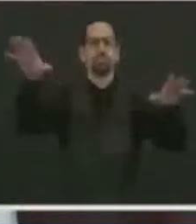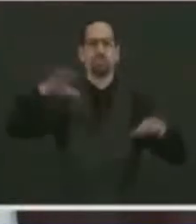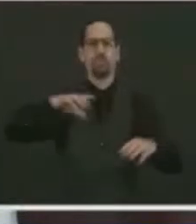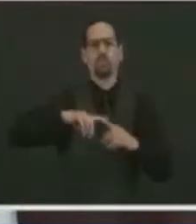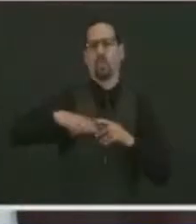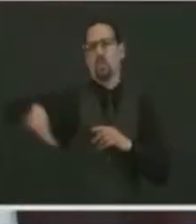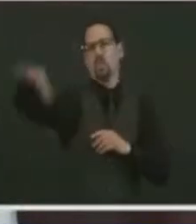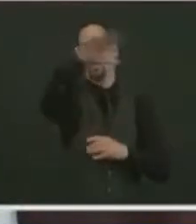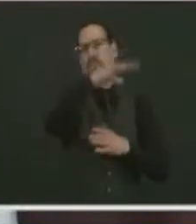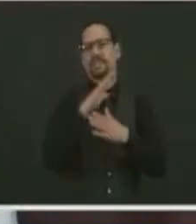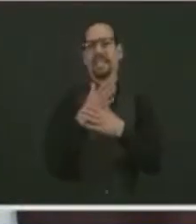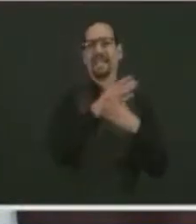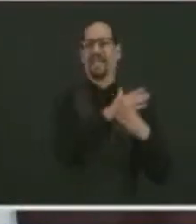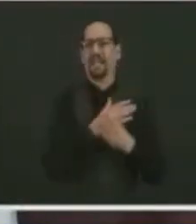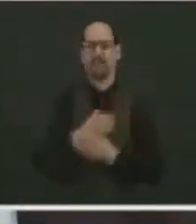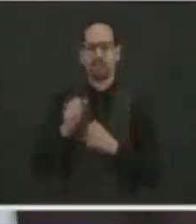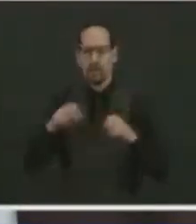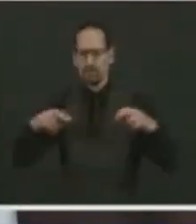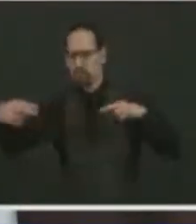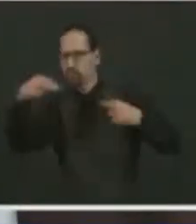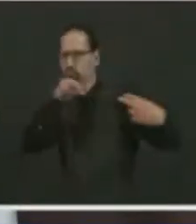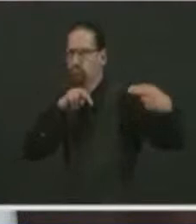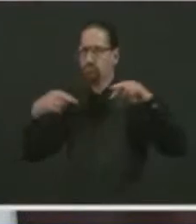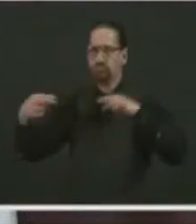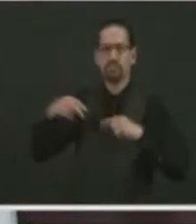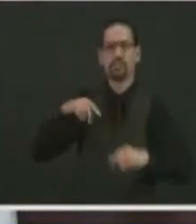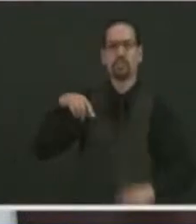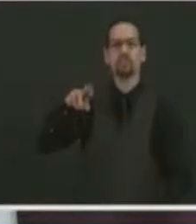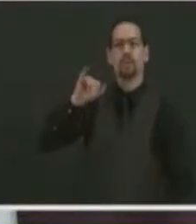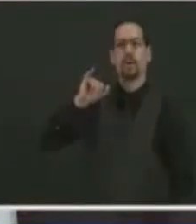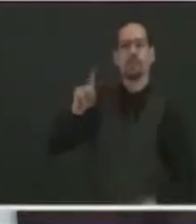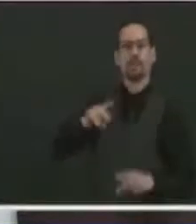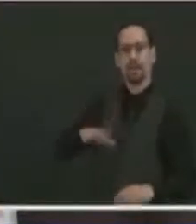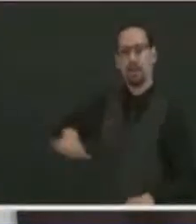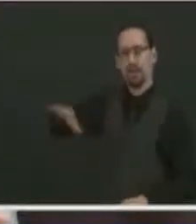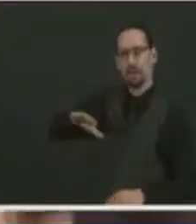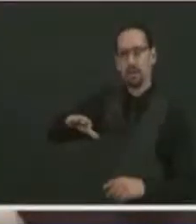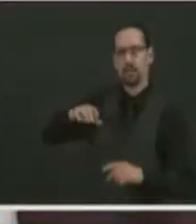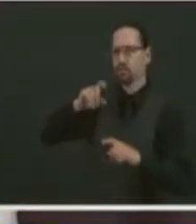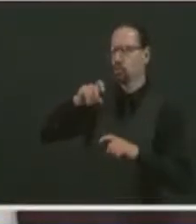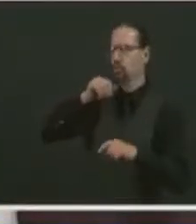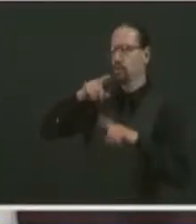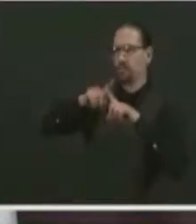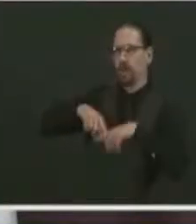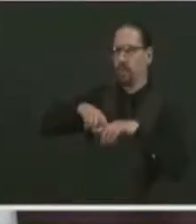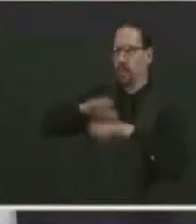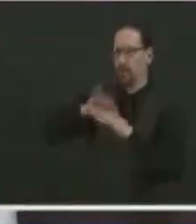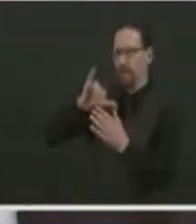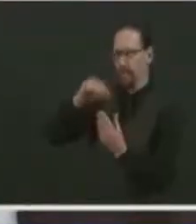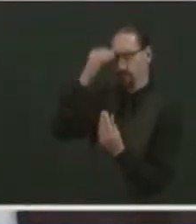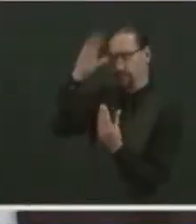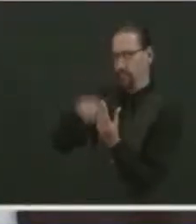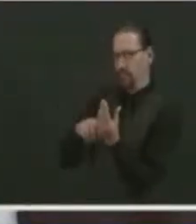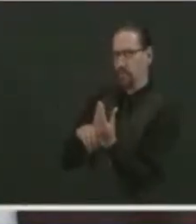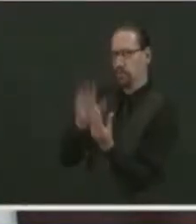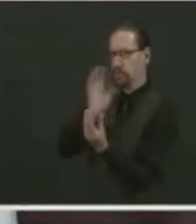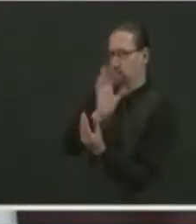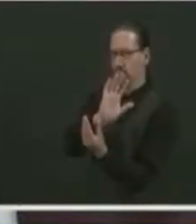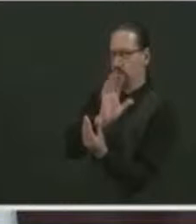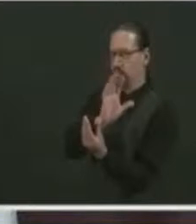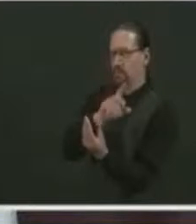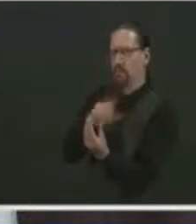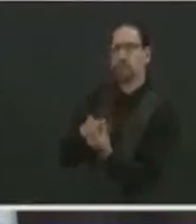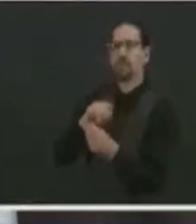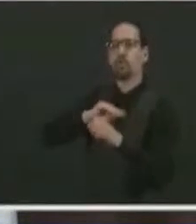to the individuals in Rhode Island that it should not be used alone to interpret their results from a